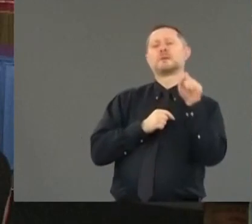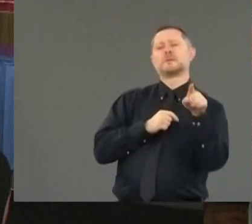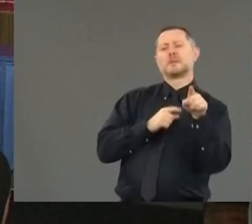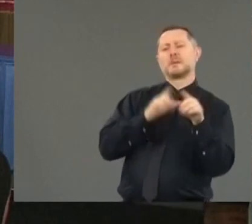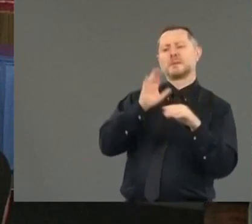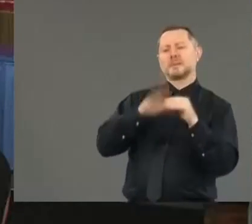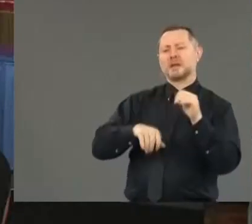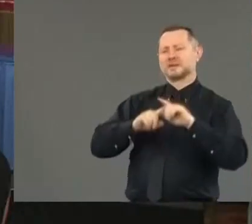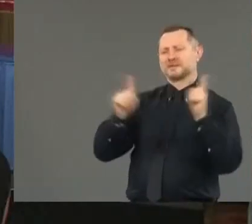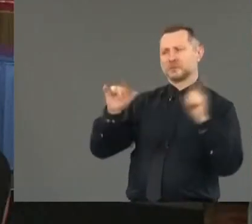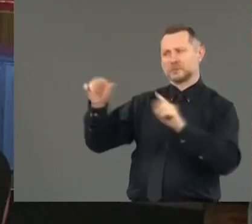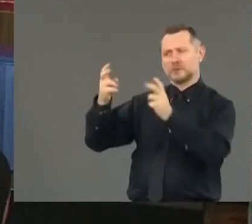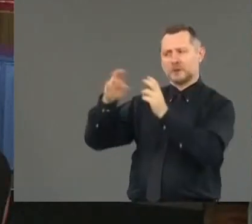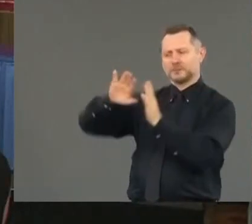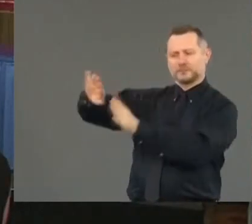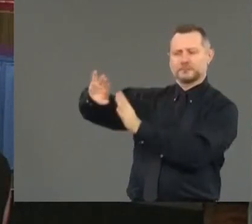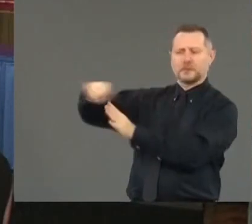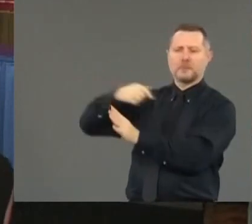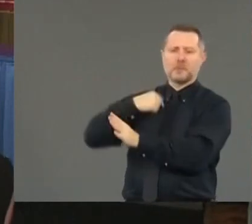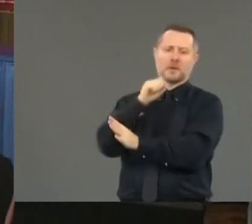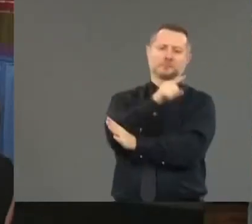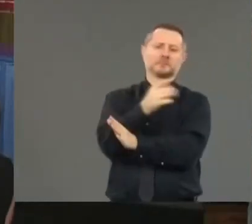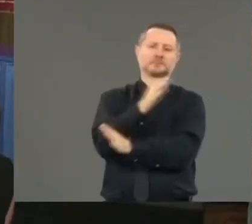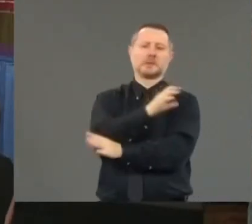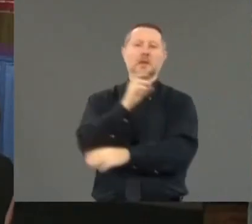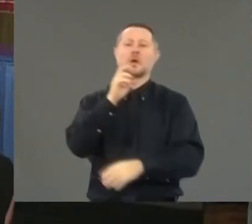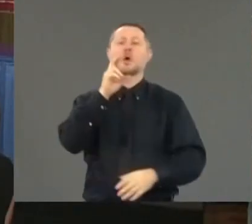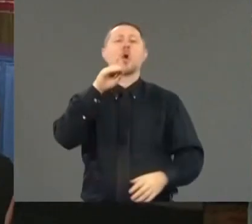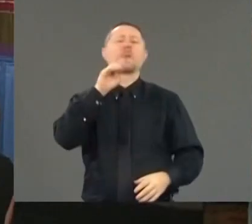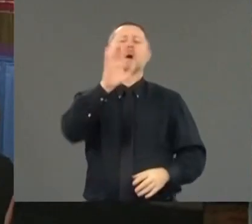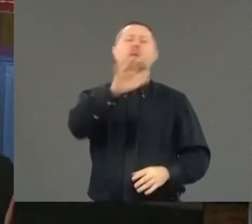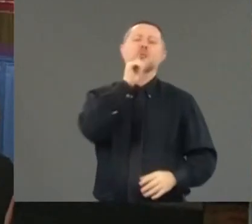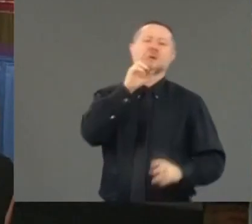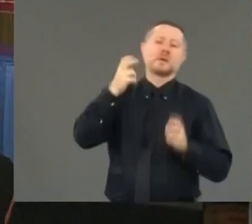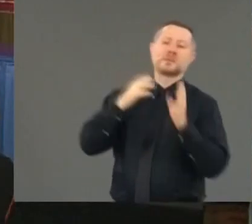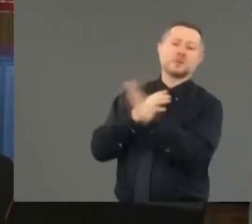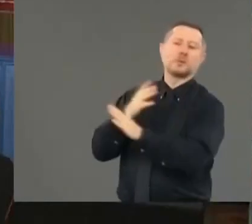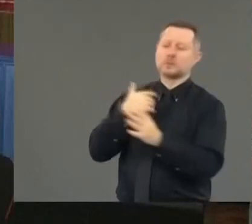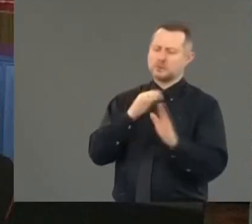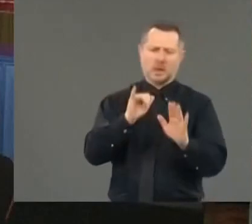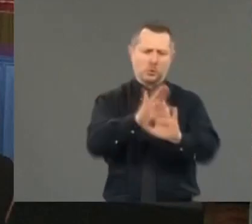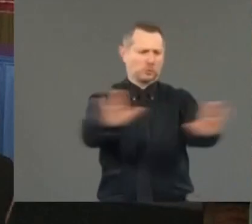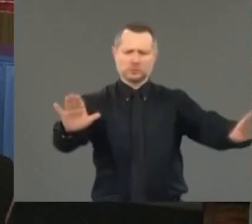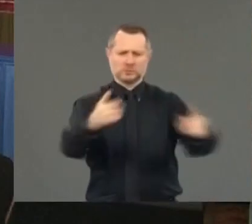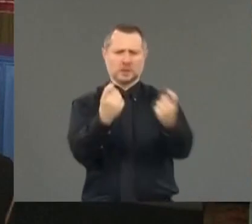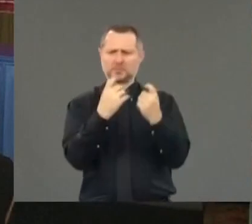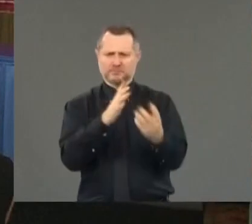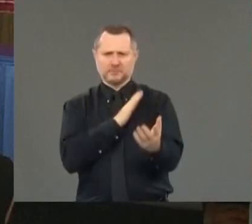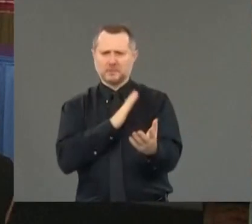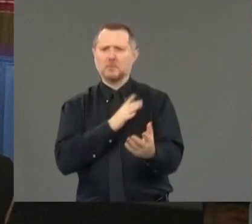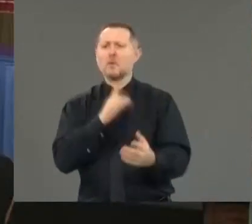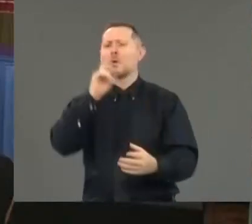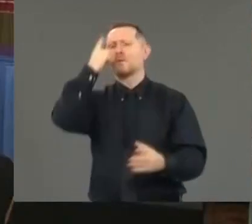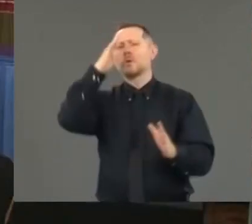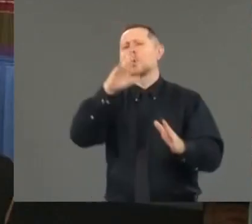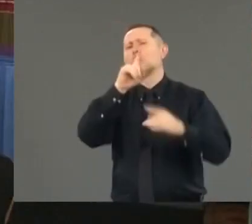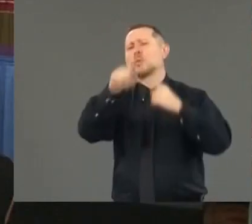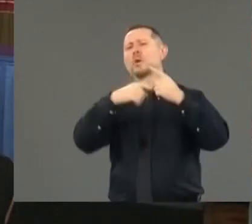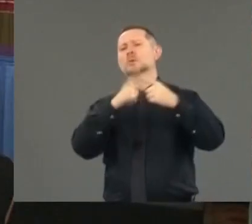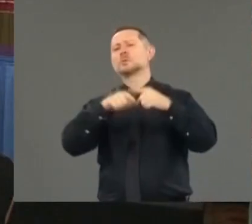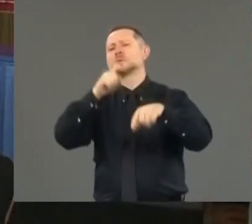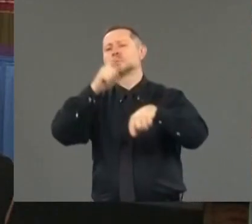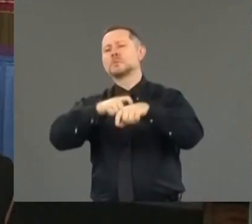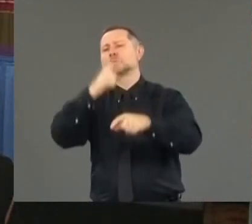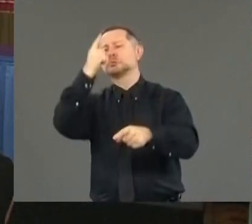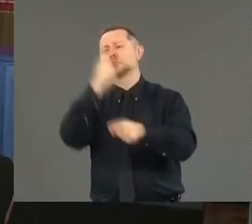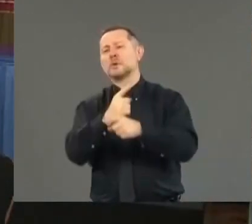what they were saying. Yeah, but it's not their topic that matters. Everybody has their own topic. When do you think the time will be ready for